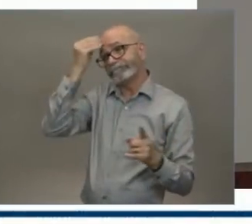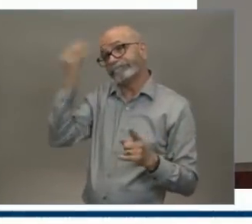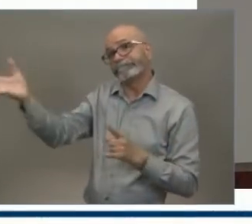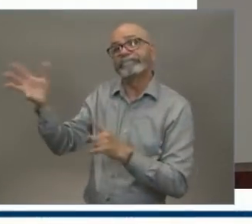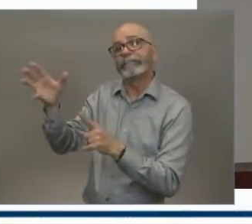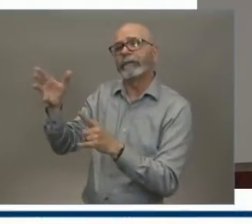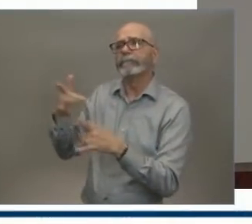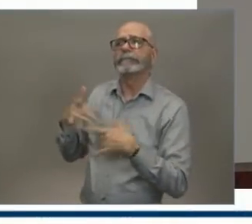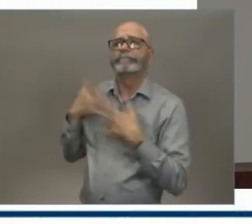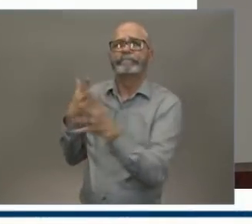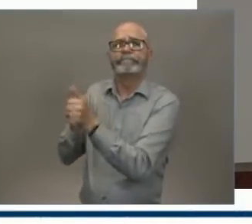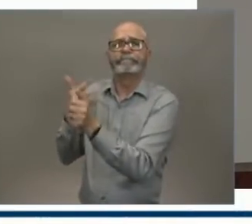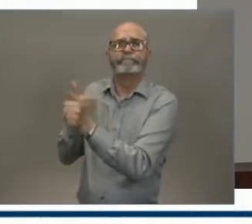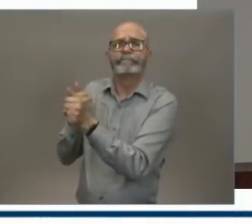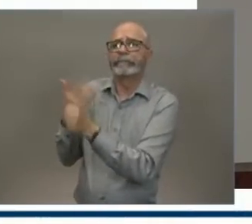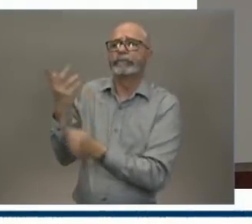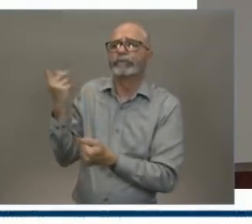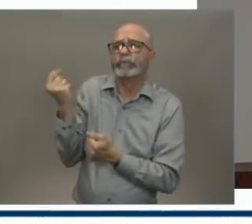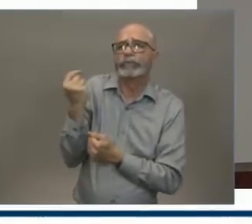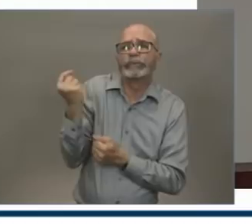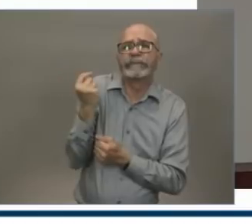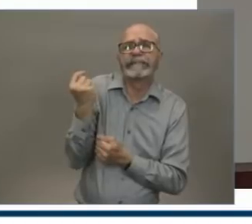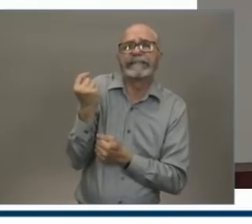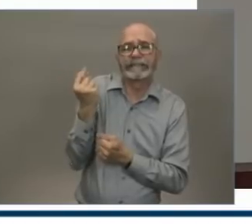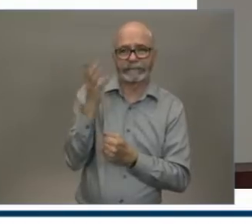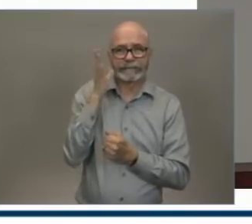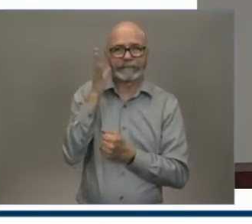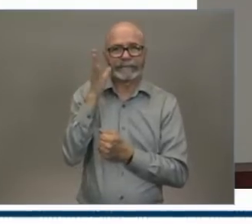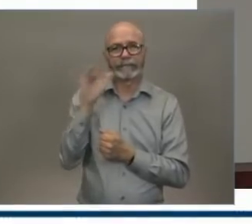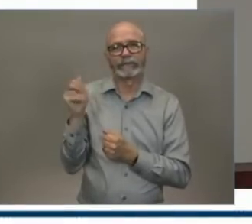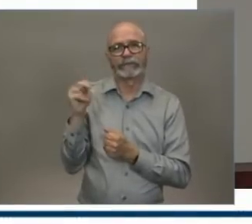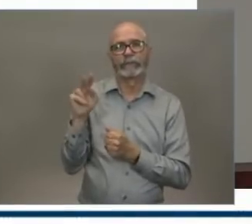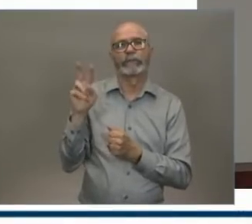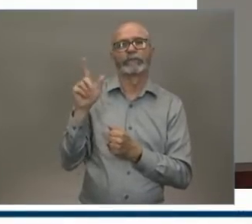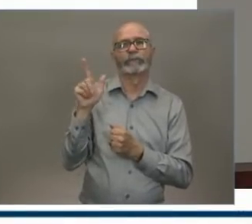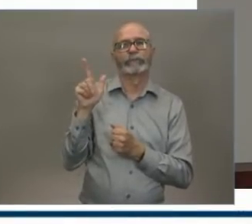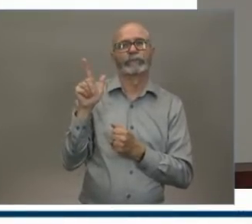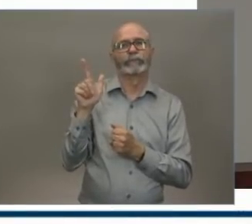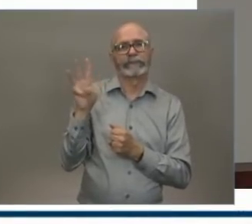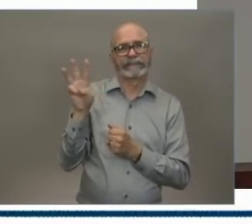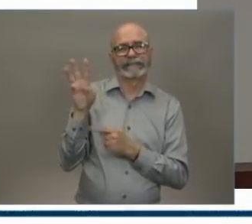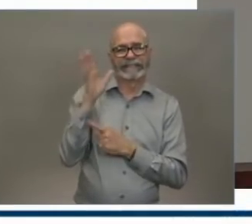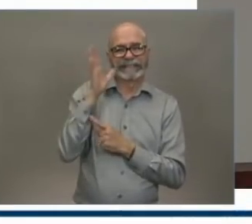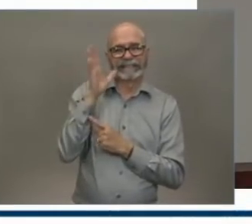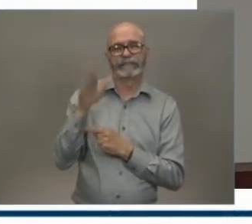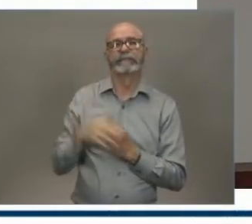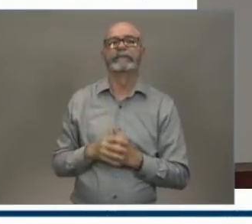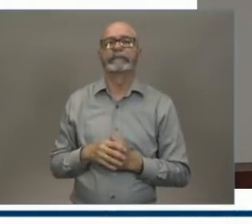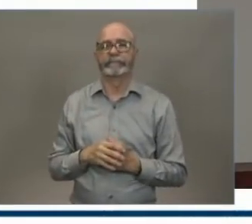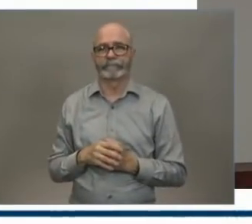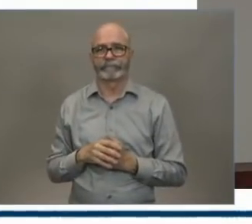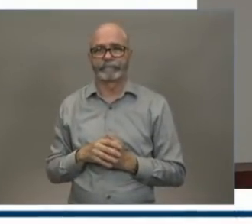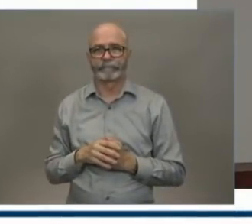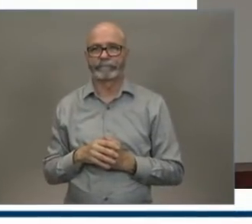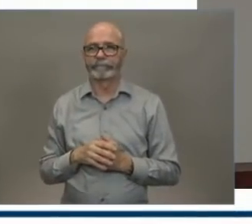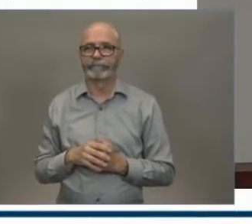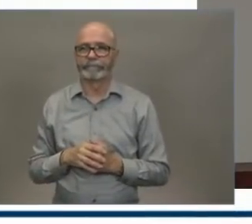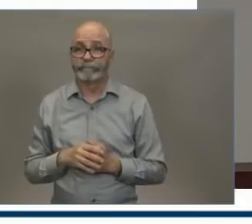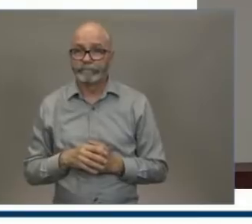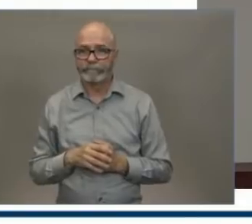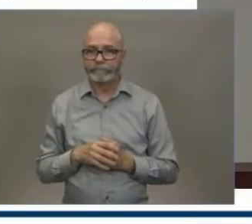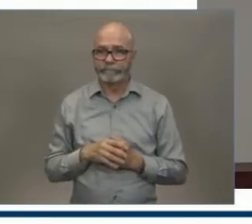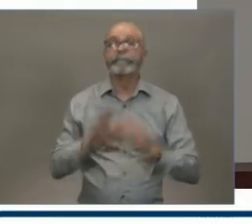January 26th. Let me move on to where we're at with testing. Given that the wave of